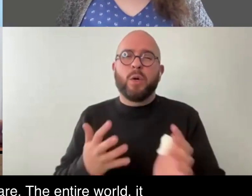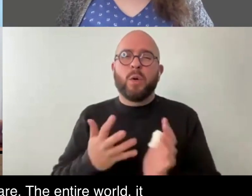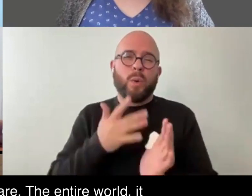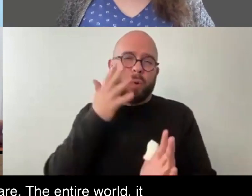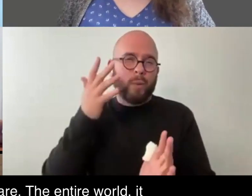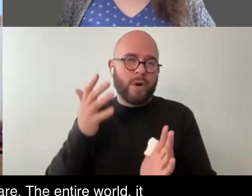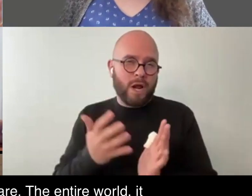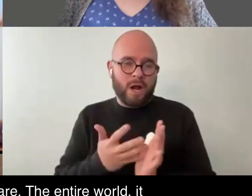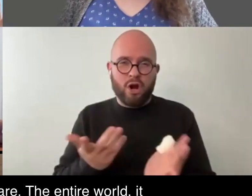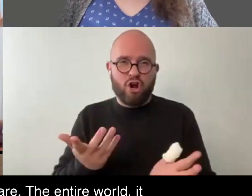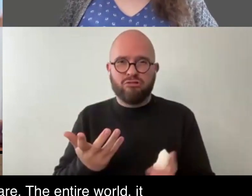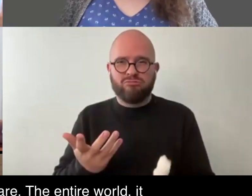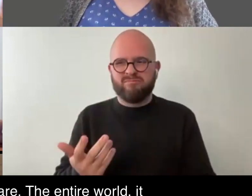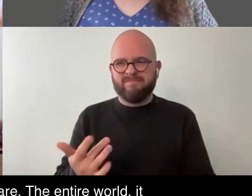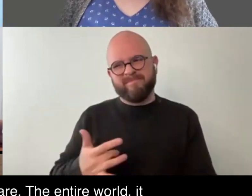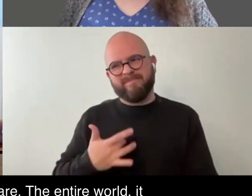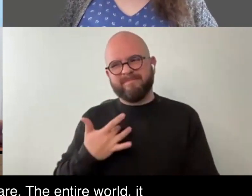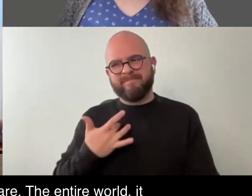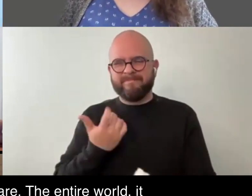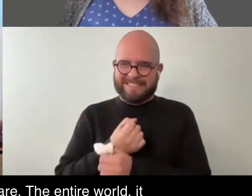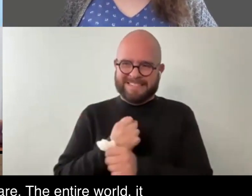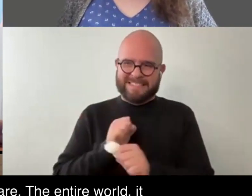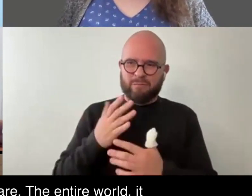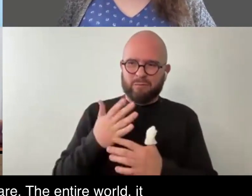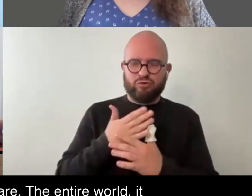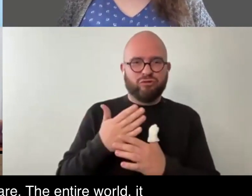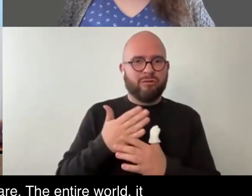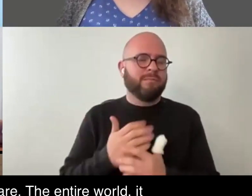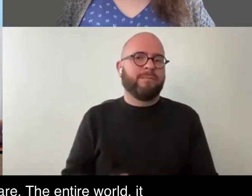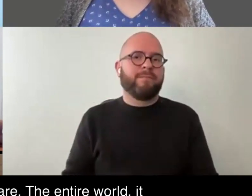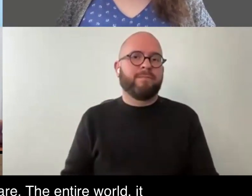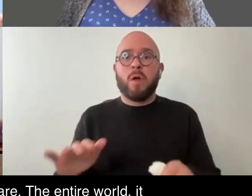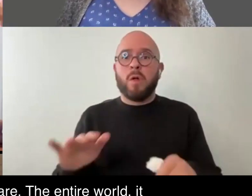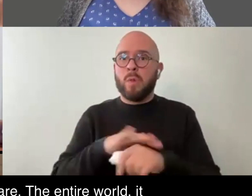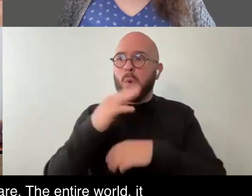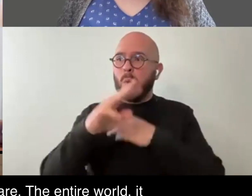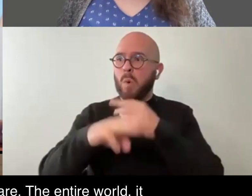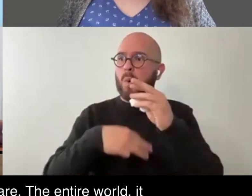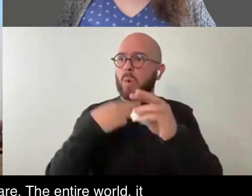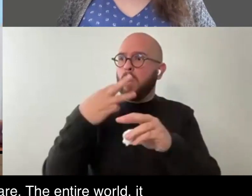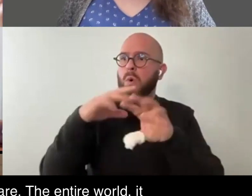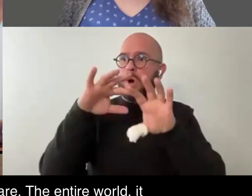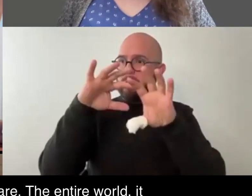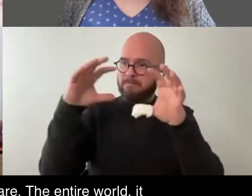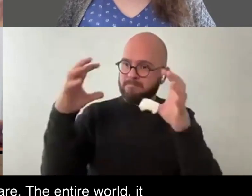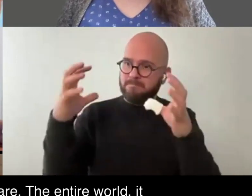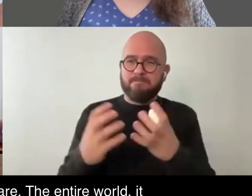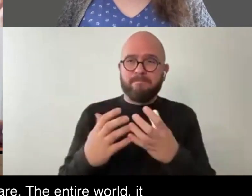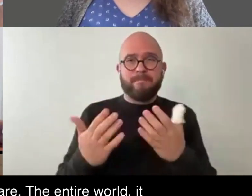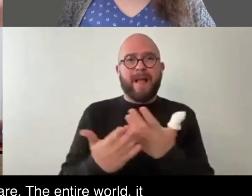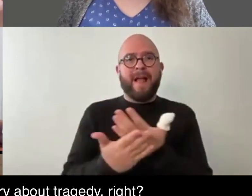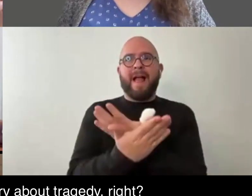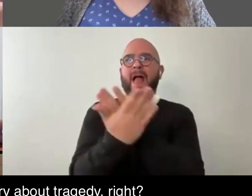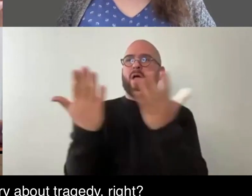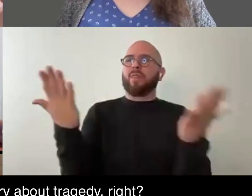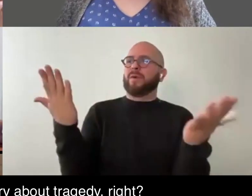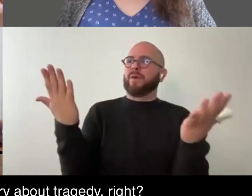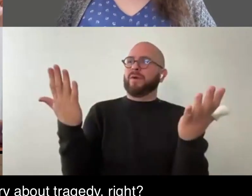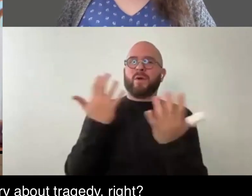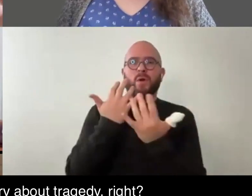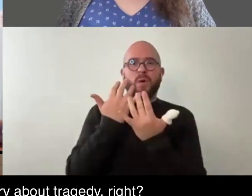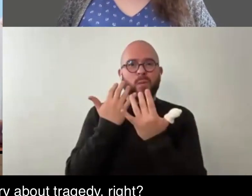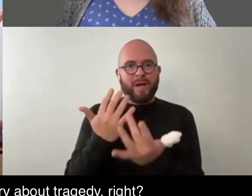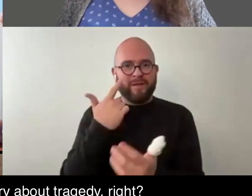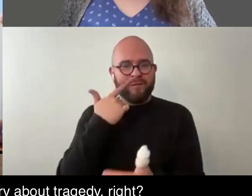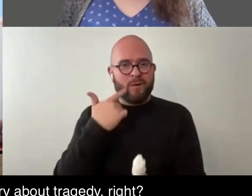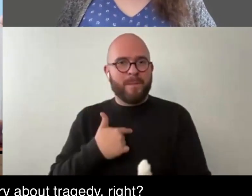The entire world, it often feels like, is out there waiting to make my disabled life